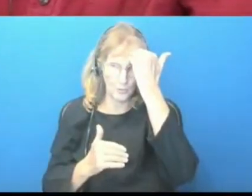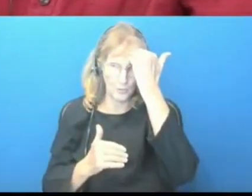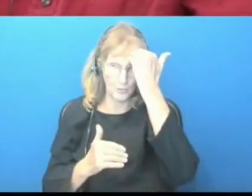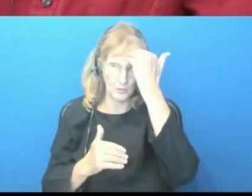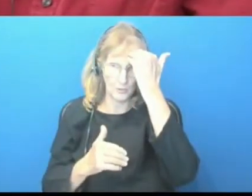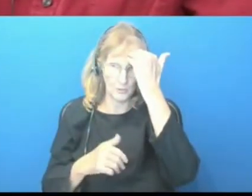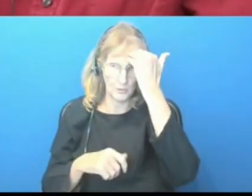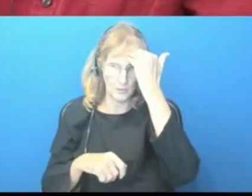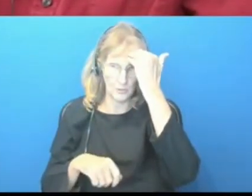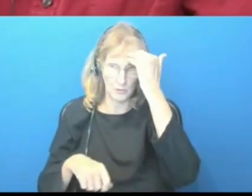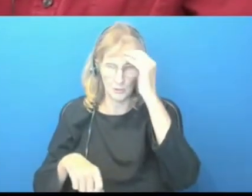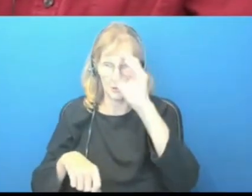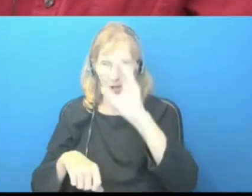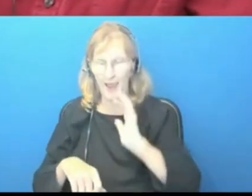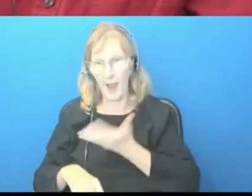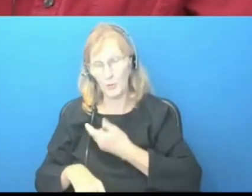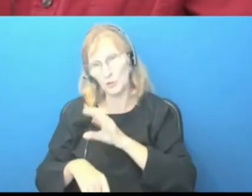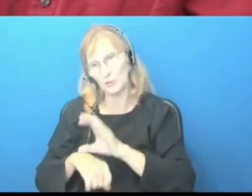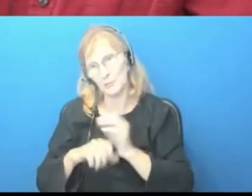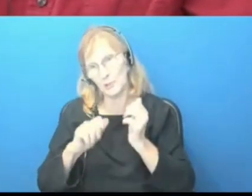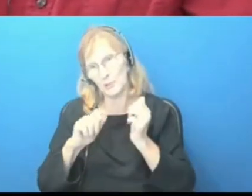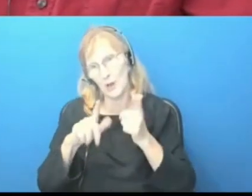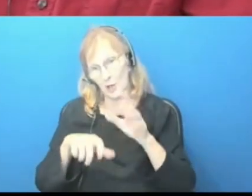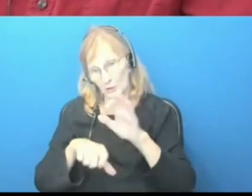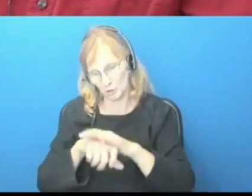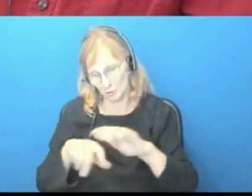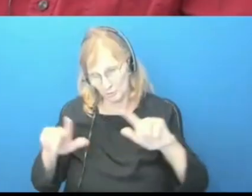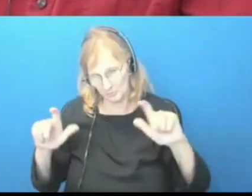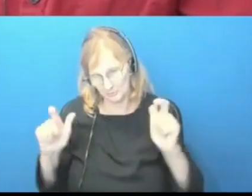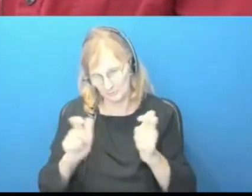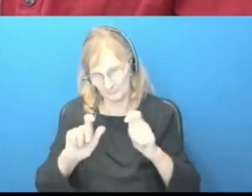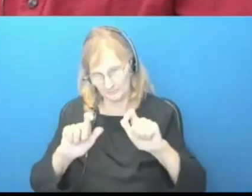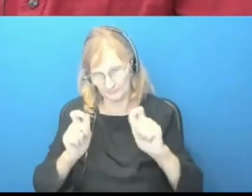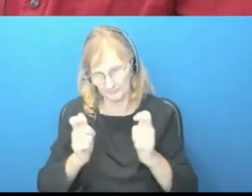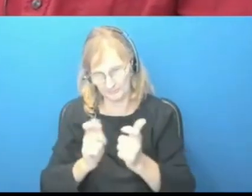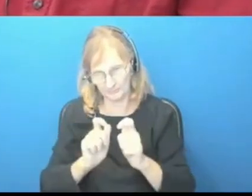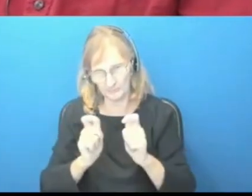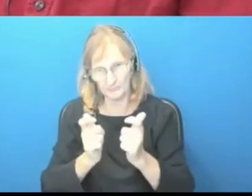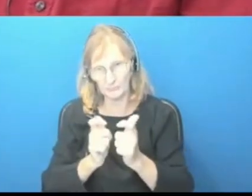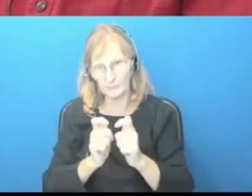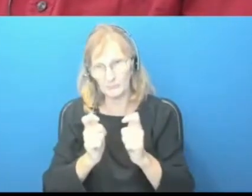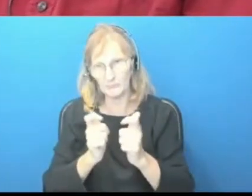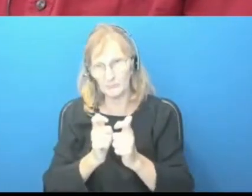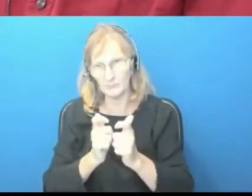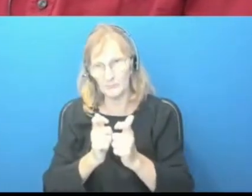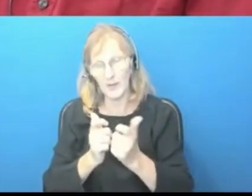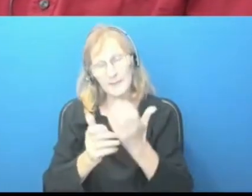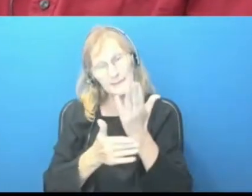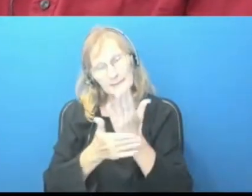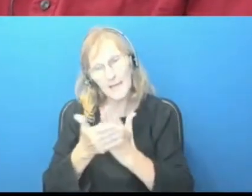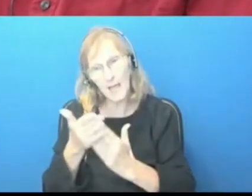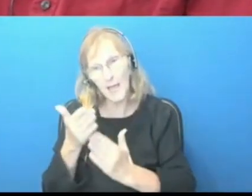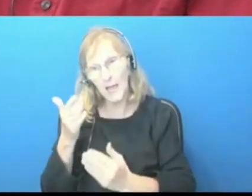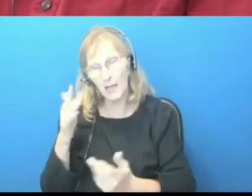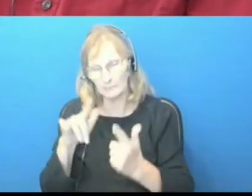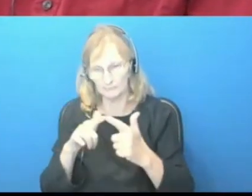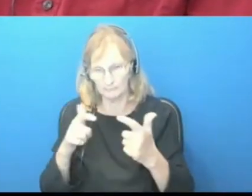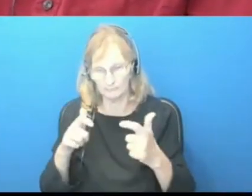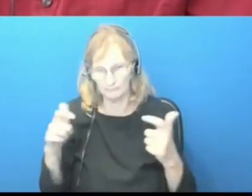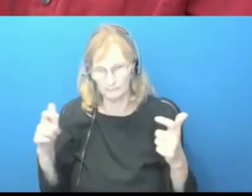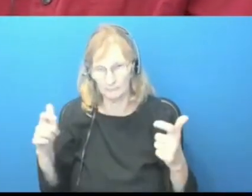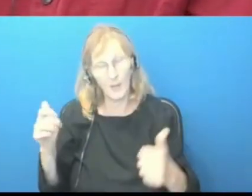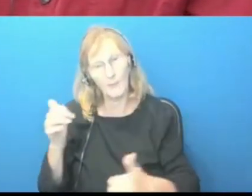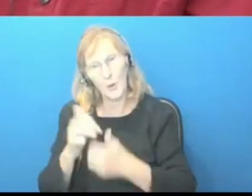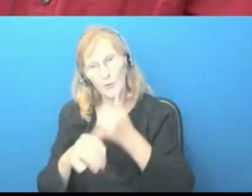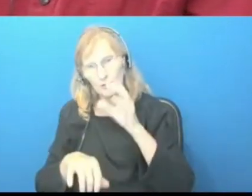churches, not only our church, but all churches are getting smaller and smaller and smaller. So a few are growing, okay? Mm-hmm. But the majority are getting